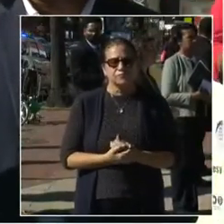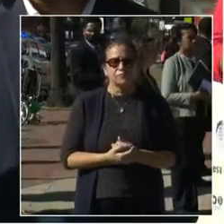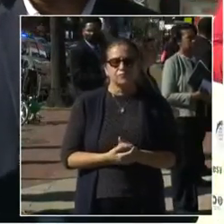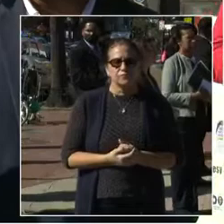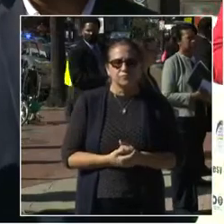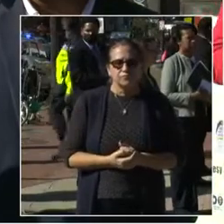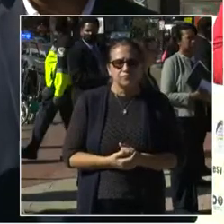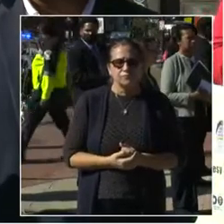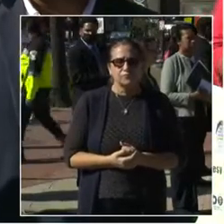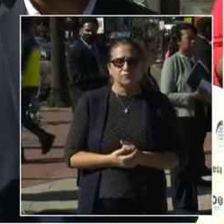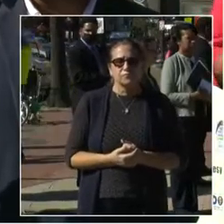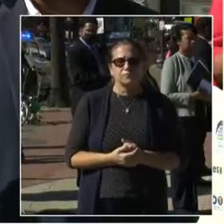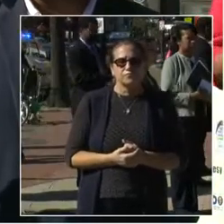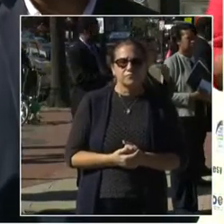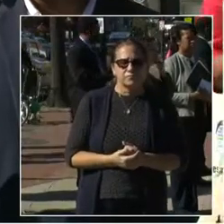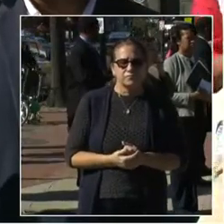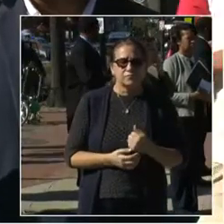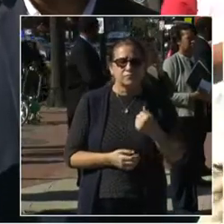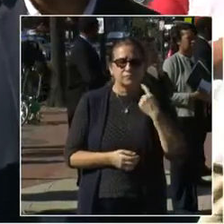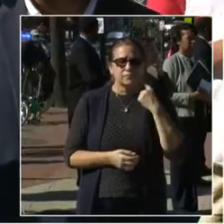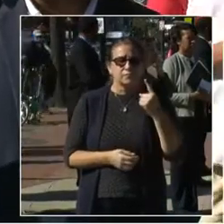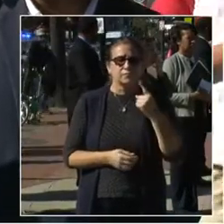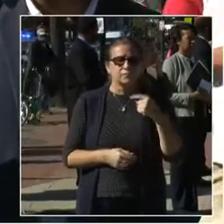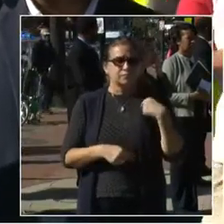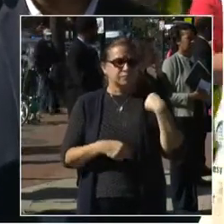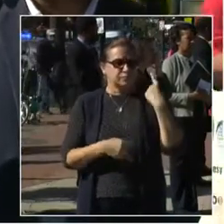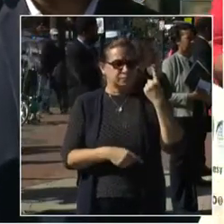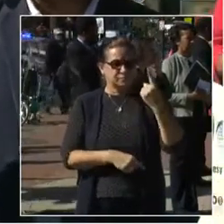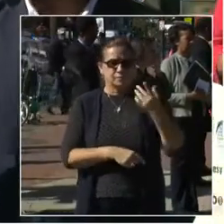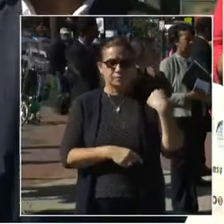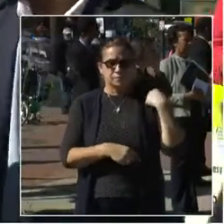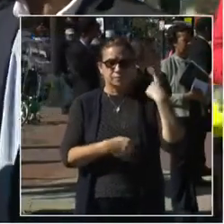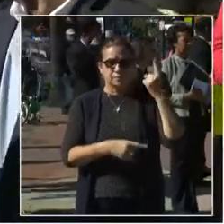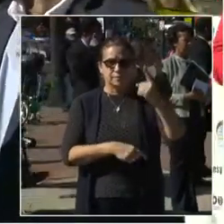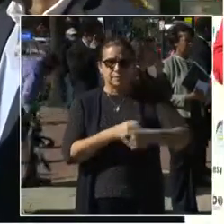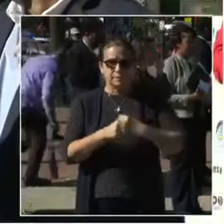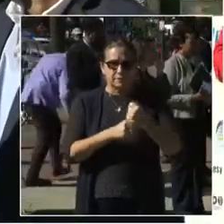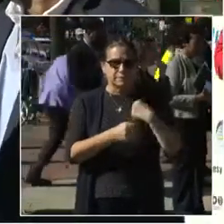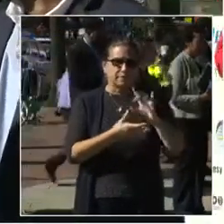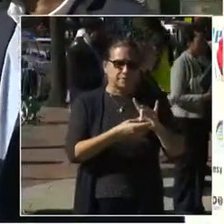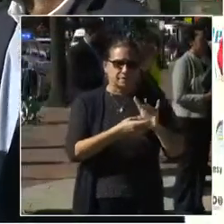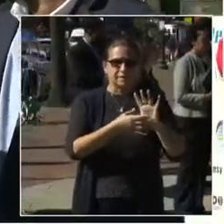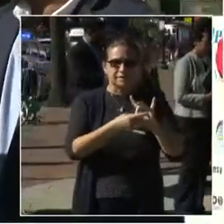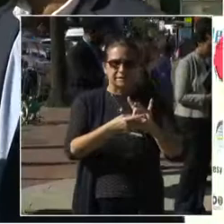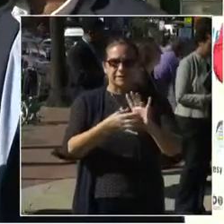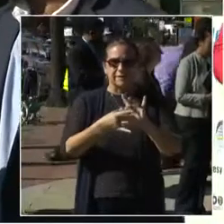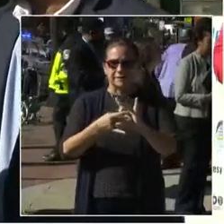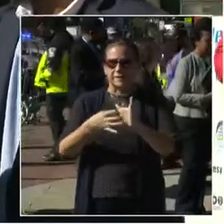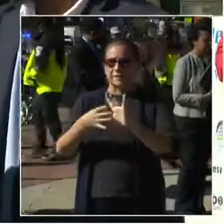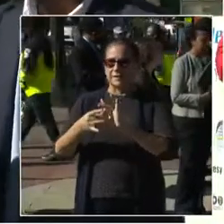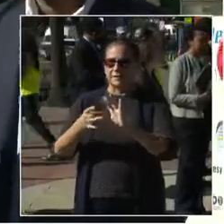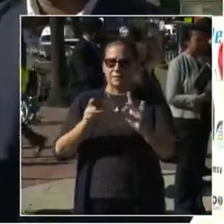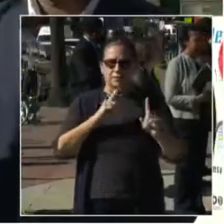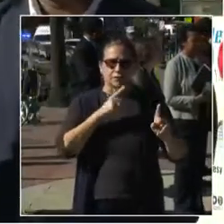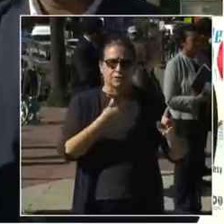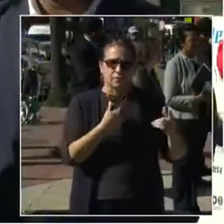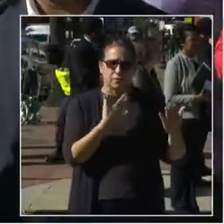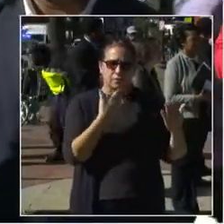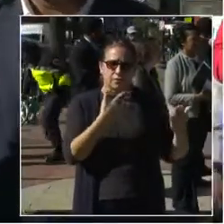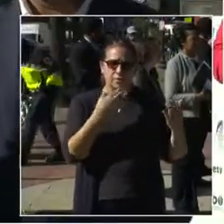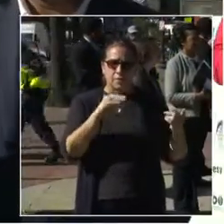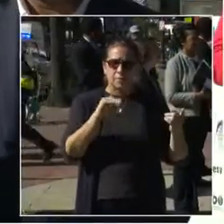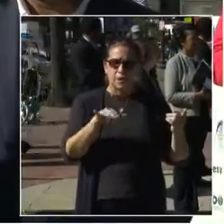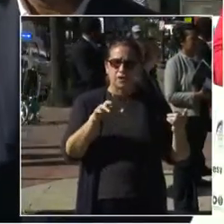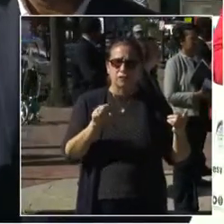really acknowledge the Bowser administration for allowing us to serve as a conduit to make sure that all businesses, but